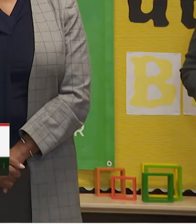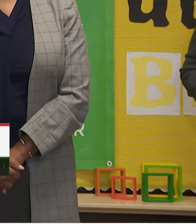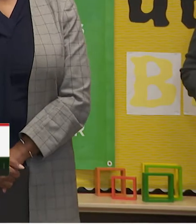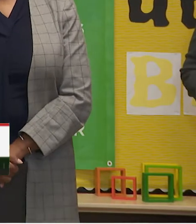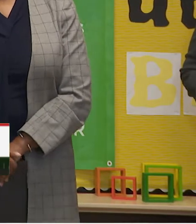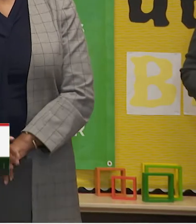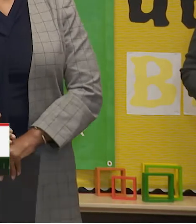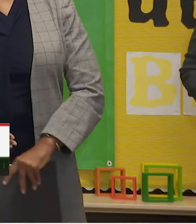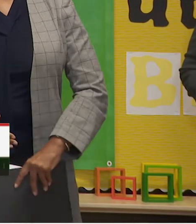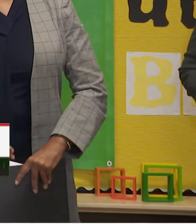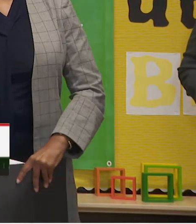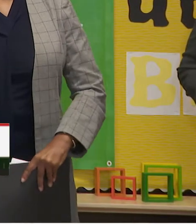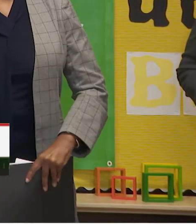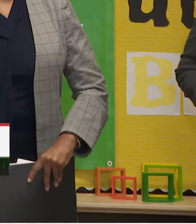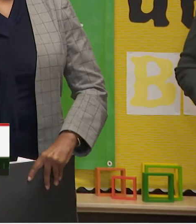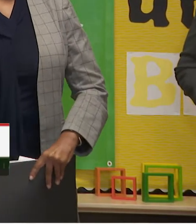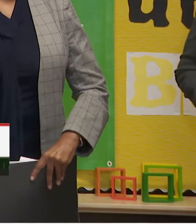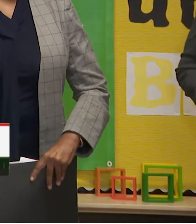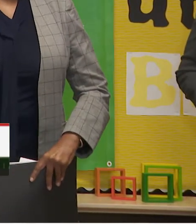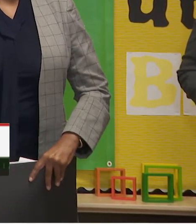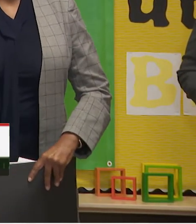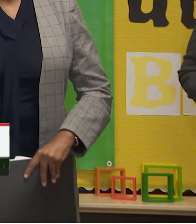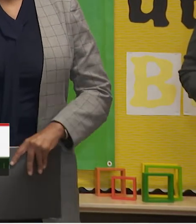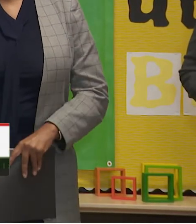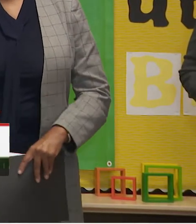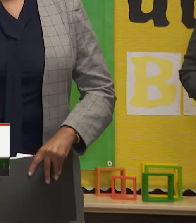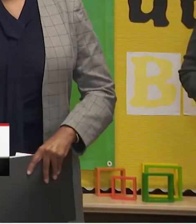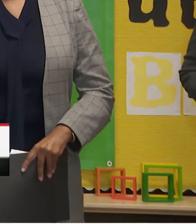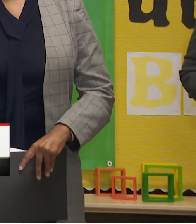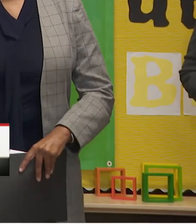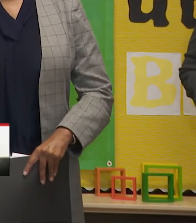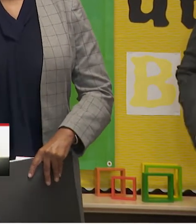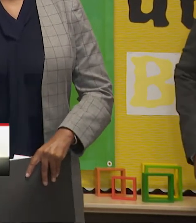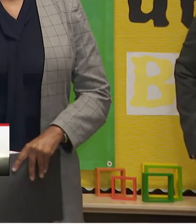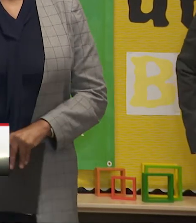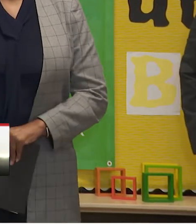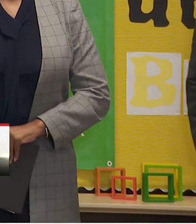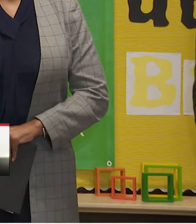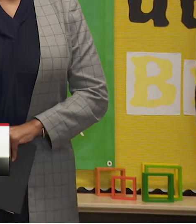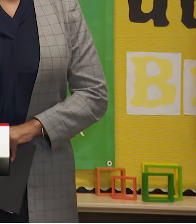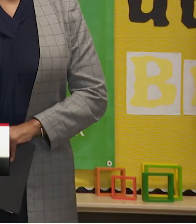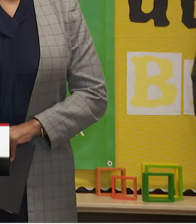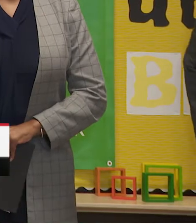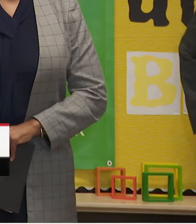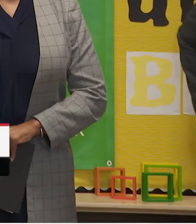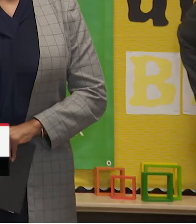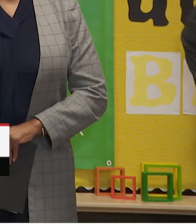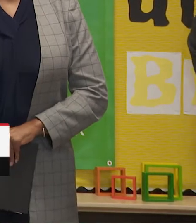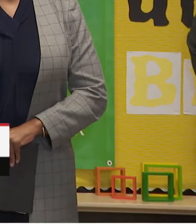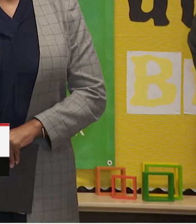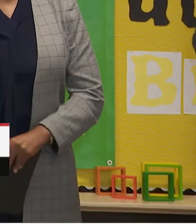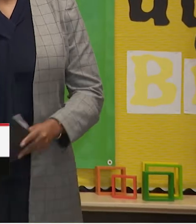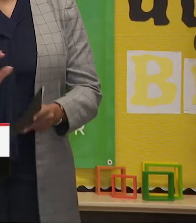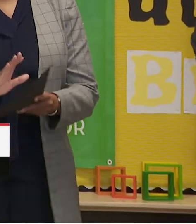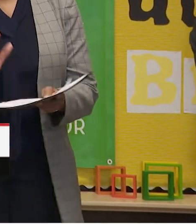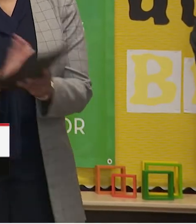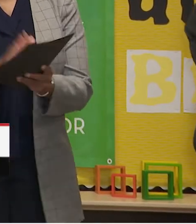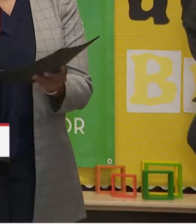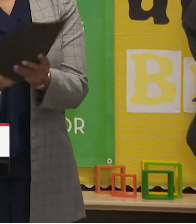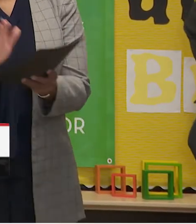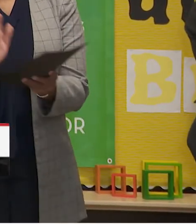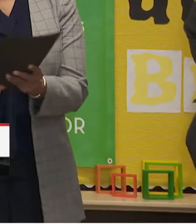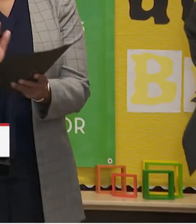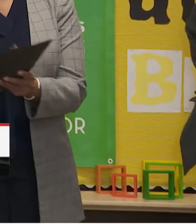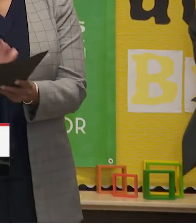recognize. So we have the chief of our elementary schools with us today. Want to recognize you. Thank you so much, Kim, for your